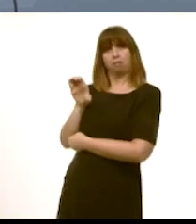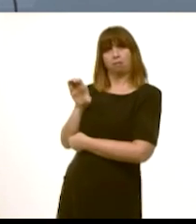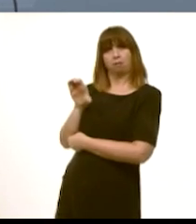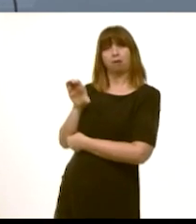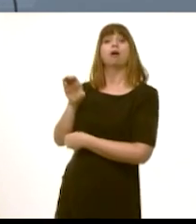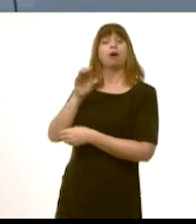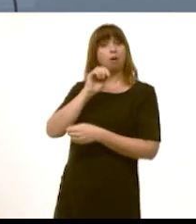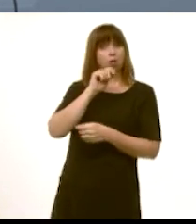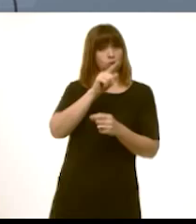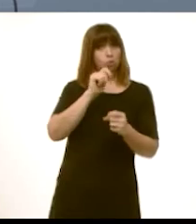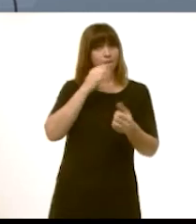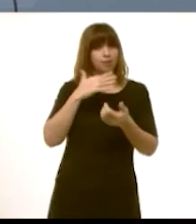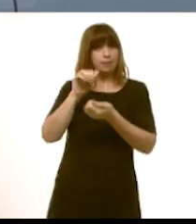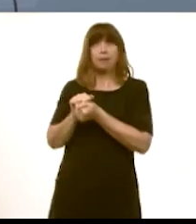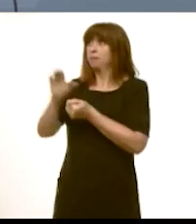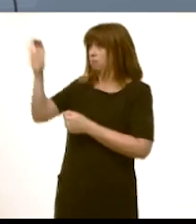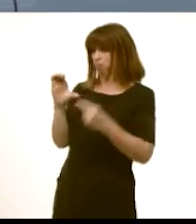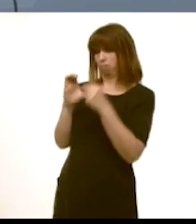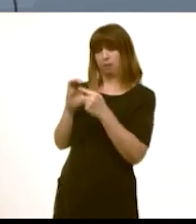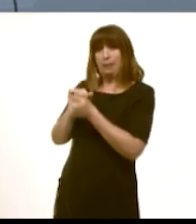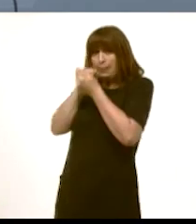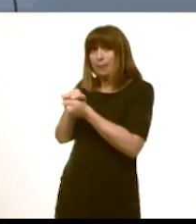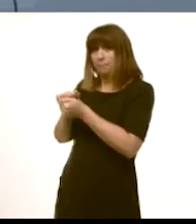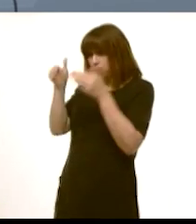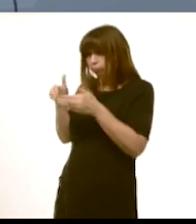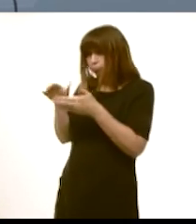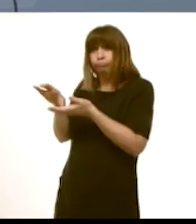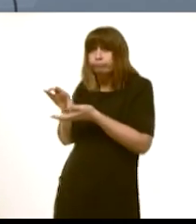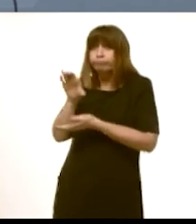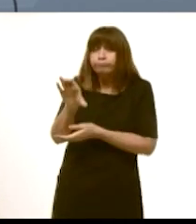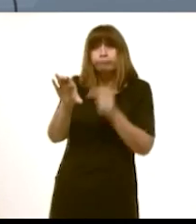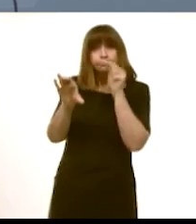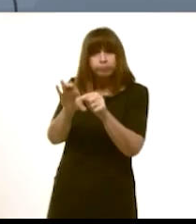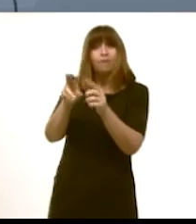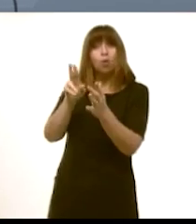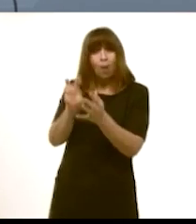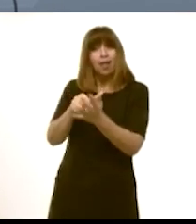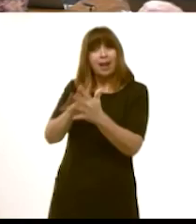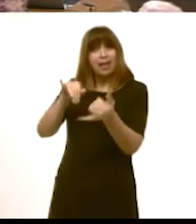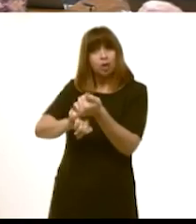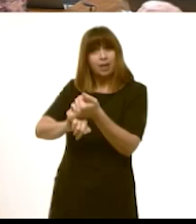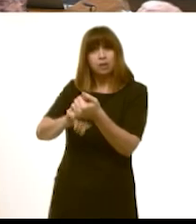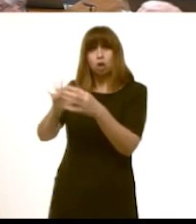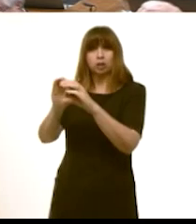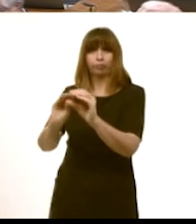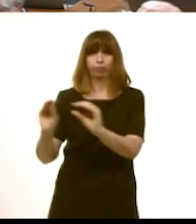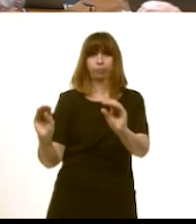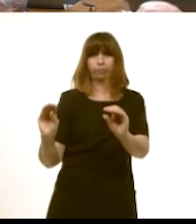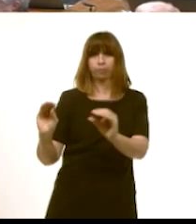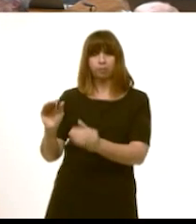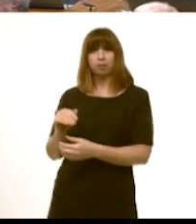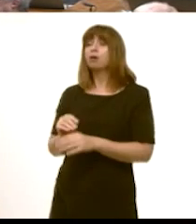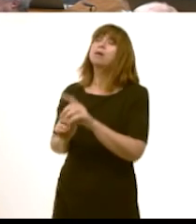commit to ring-fencing that money in the next budget round so that it is put into the Welsh NHS? Right. Is